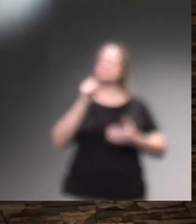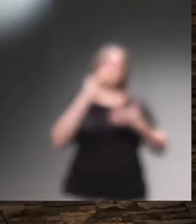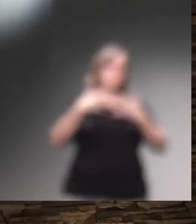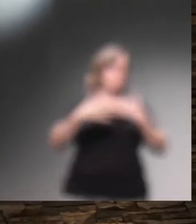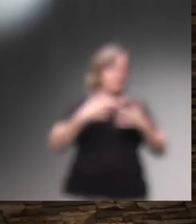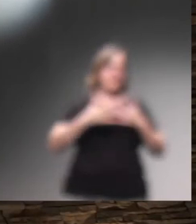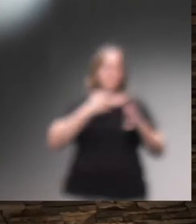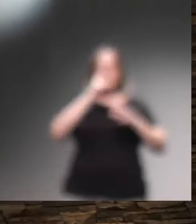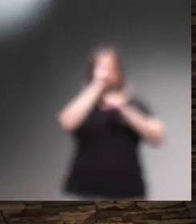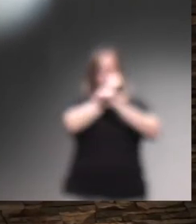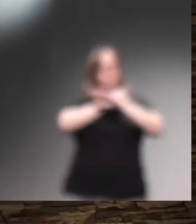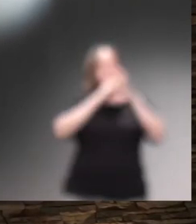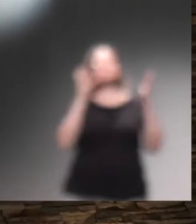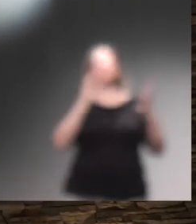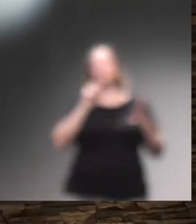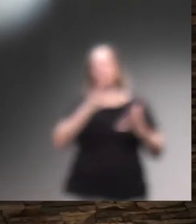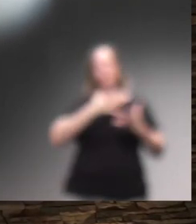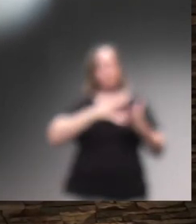hands.